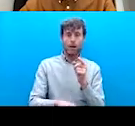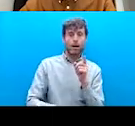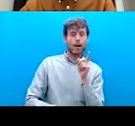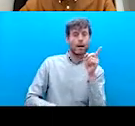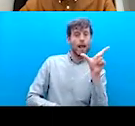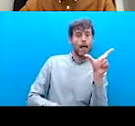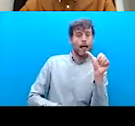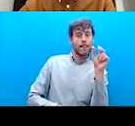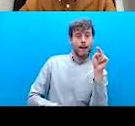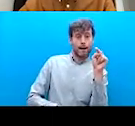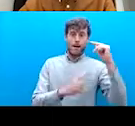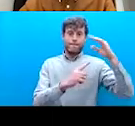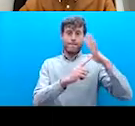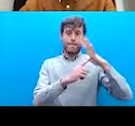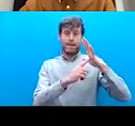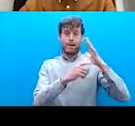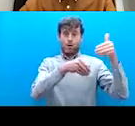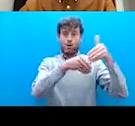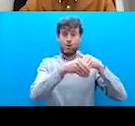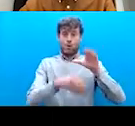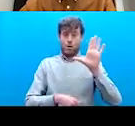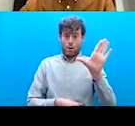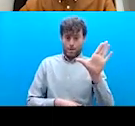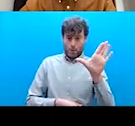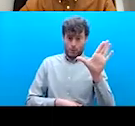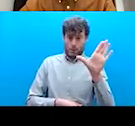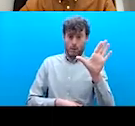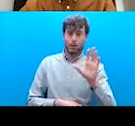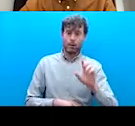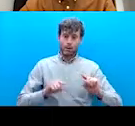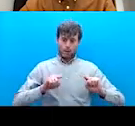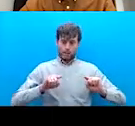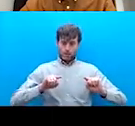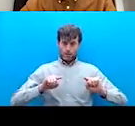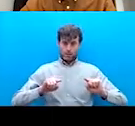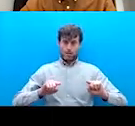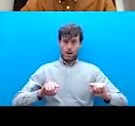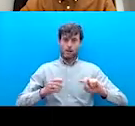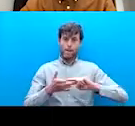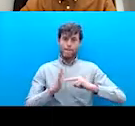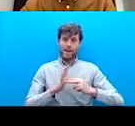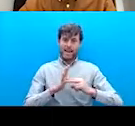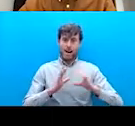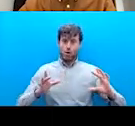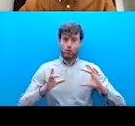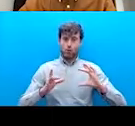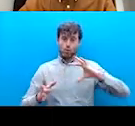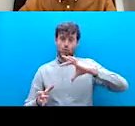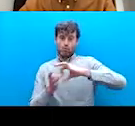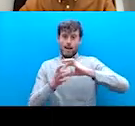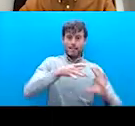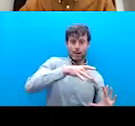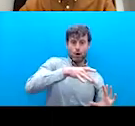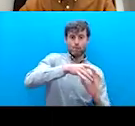the P600, and two successive meaning-related ERP components, the N400 and the SAN, and why there